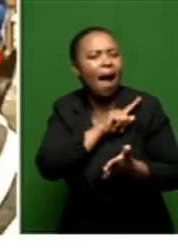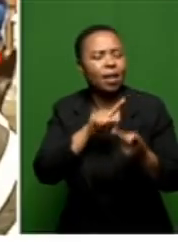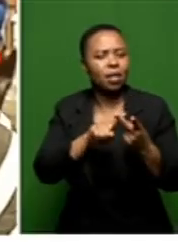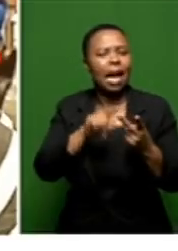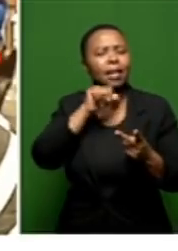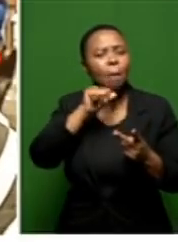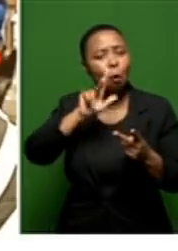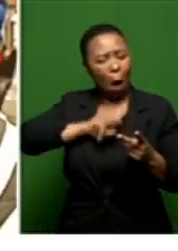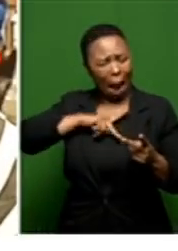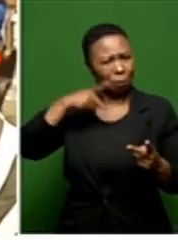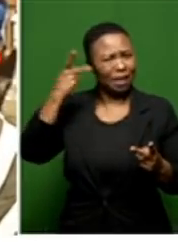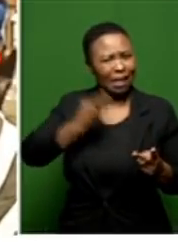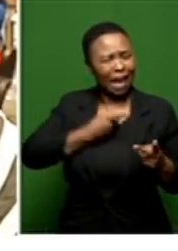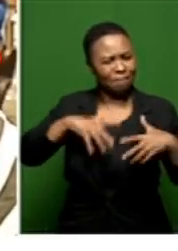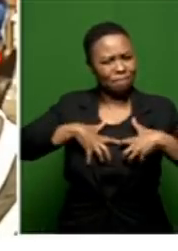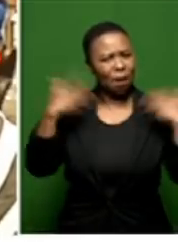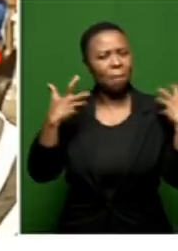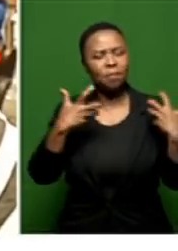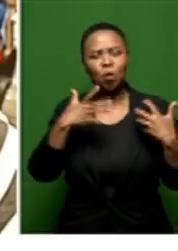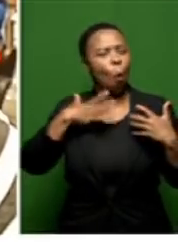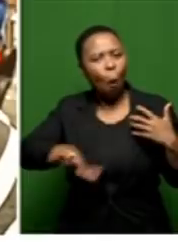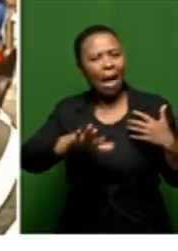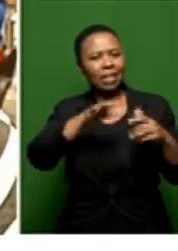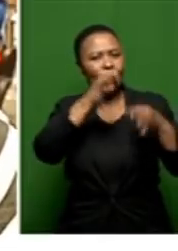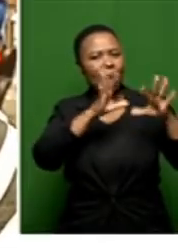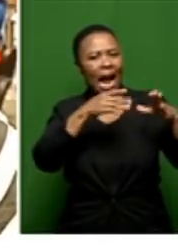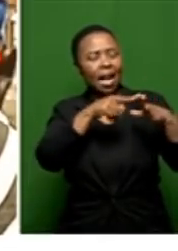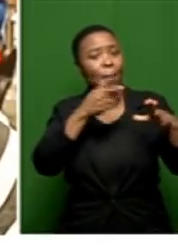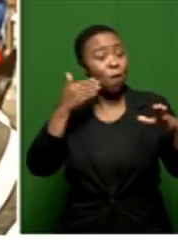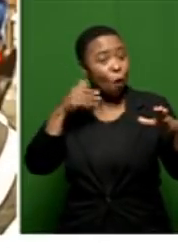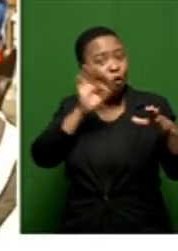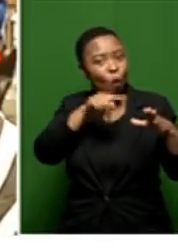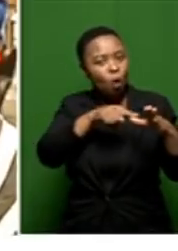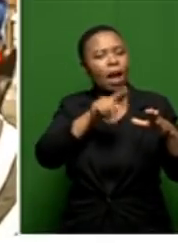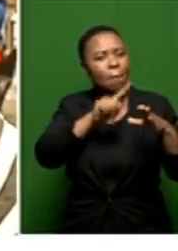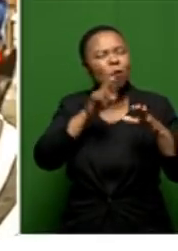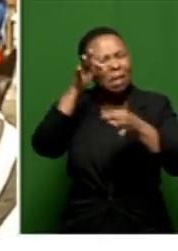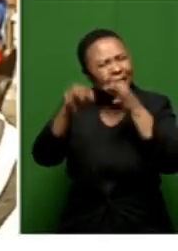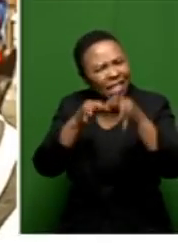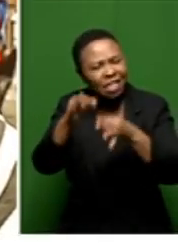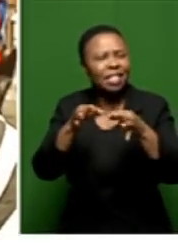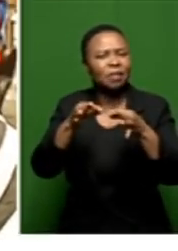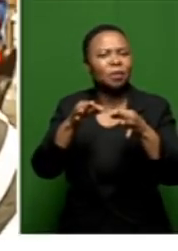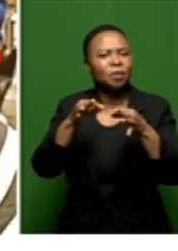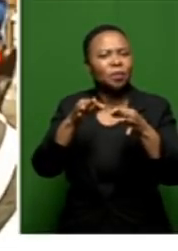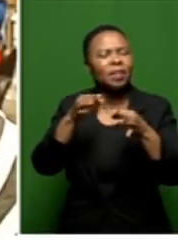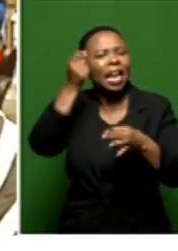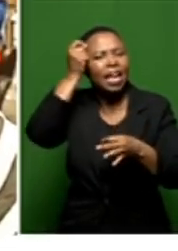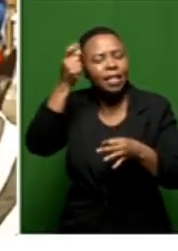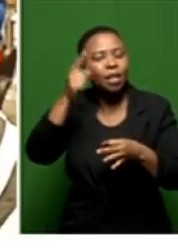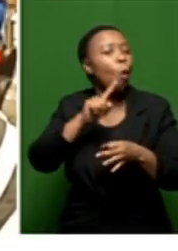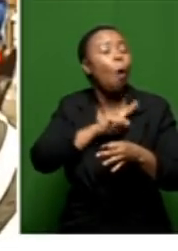originally vote for. People need to understand that not voting means essentially